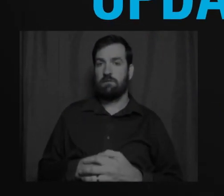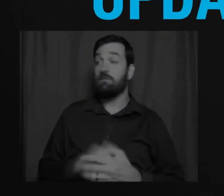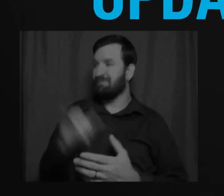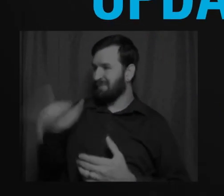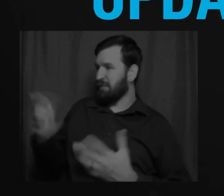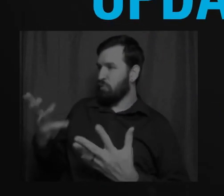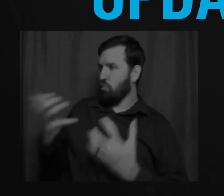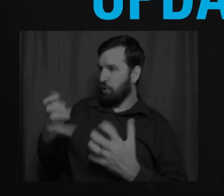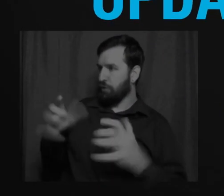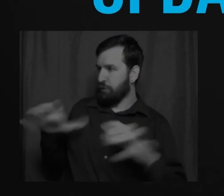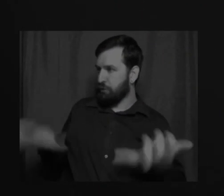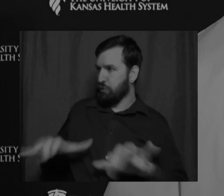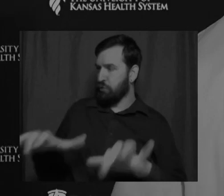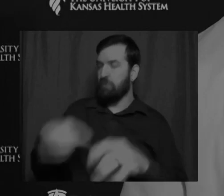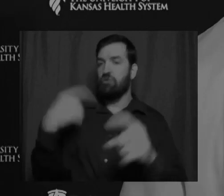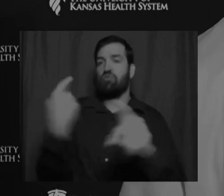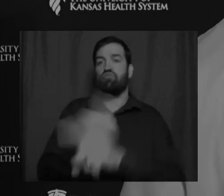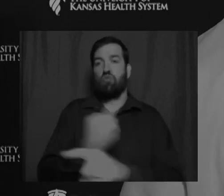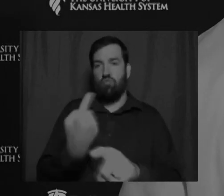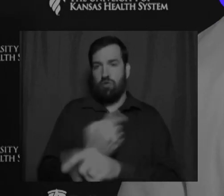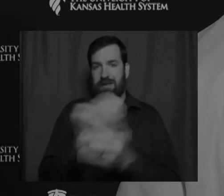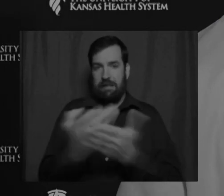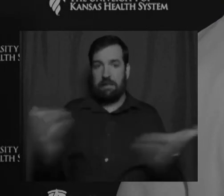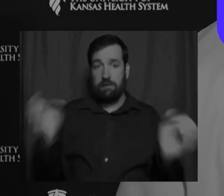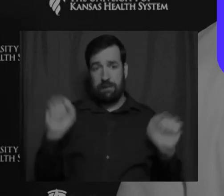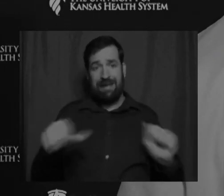Subscribe to our Morning Medical Update and Open